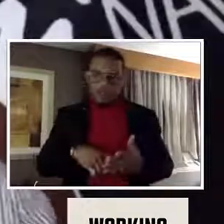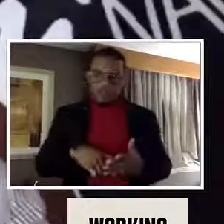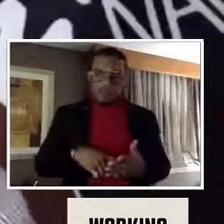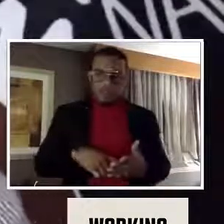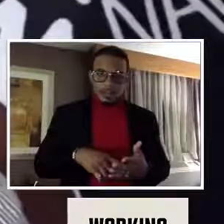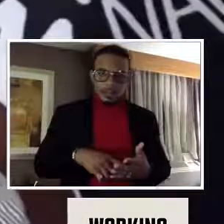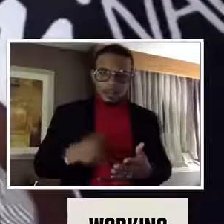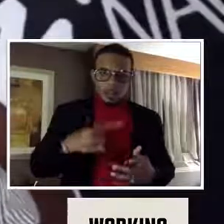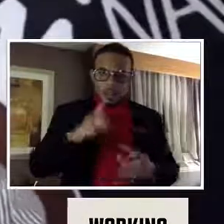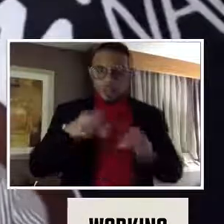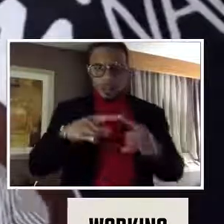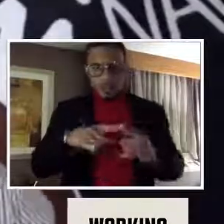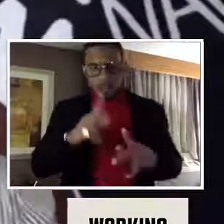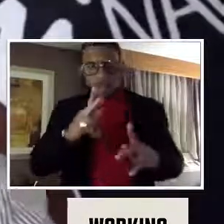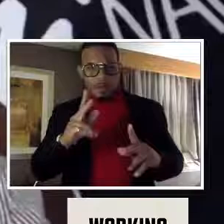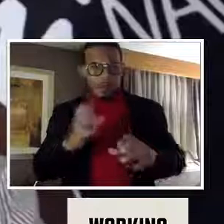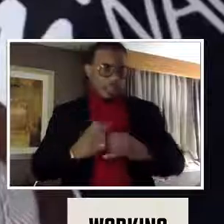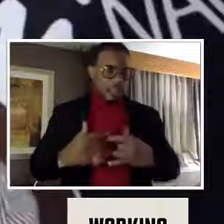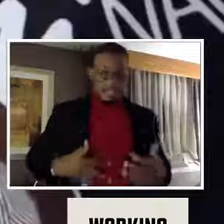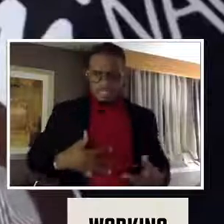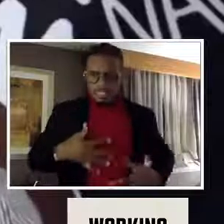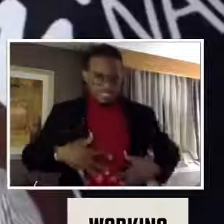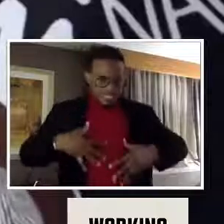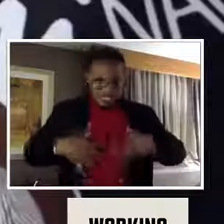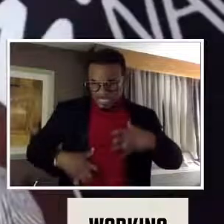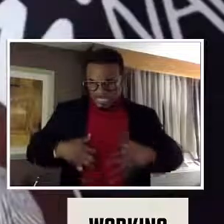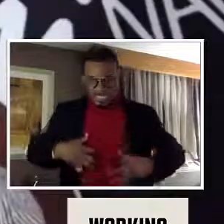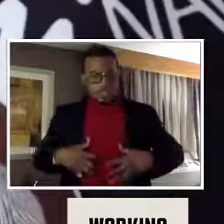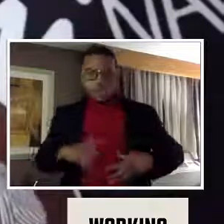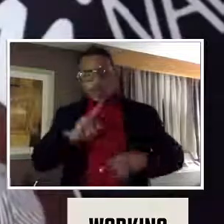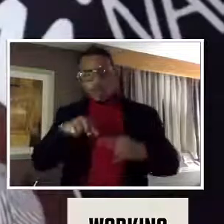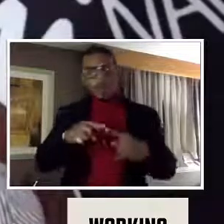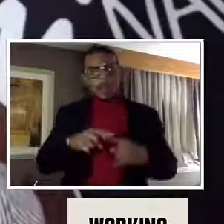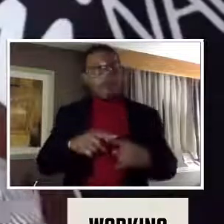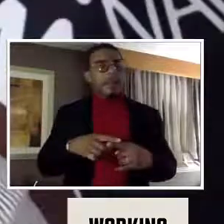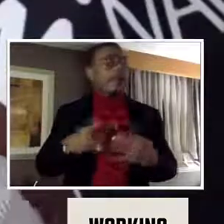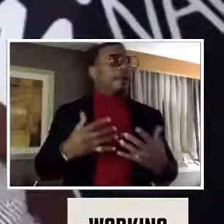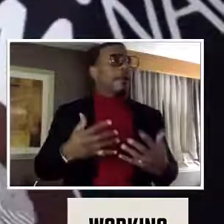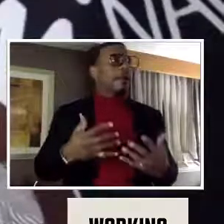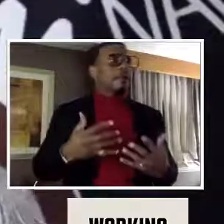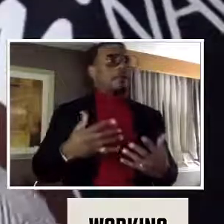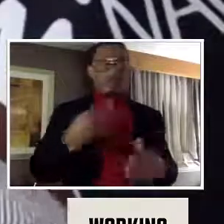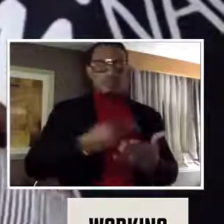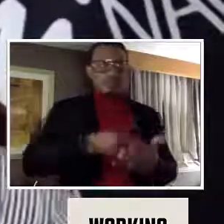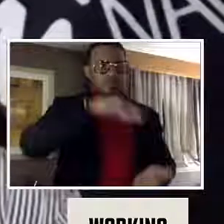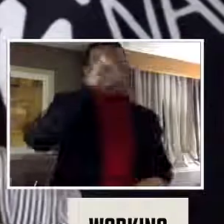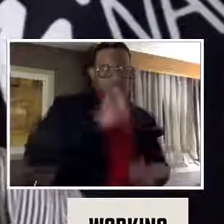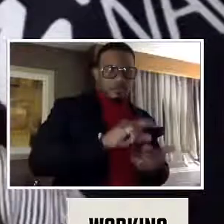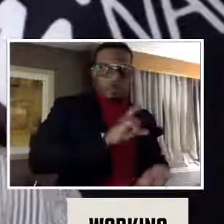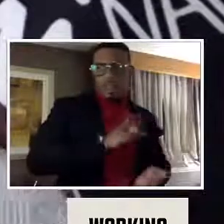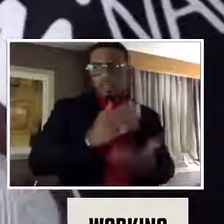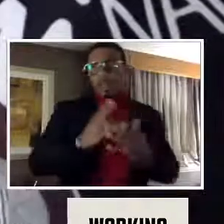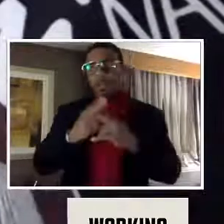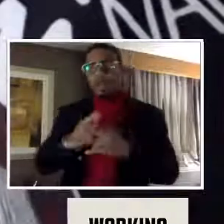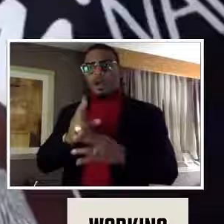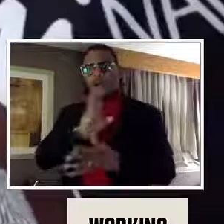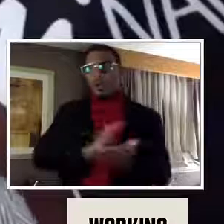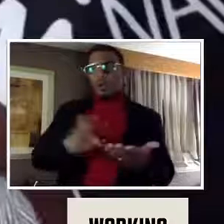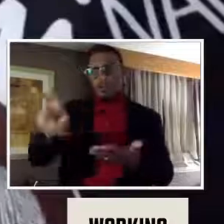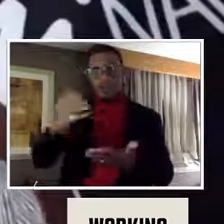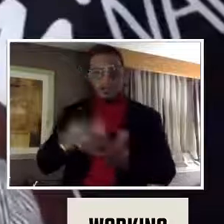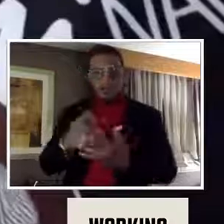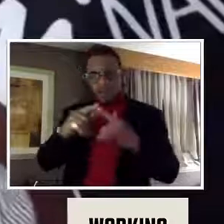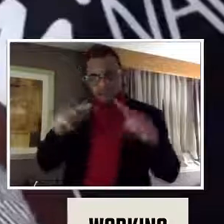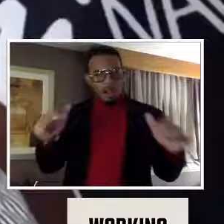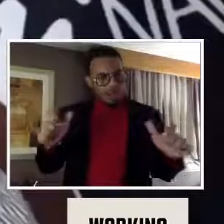you know, when we talk about, people get all bent out of shape when we talk about defunding the police, or some call reallocating dollars and